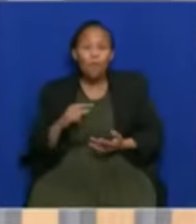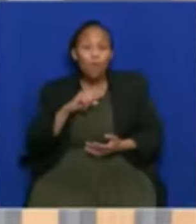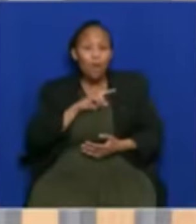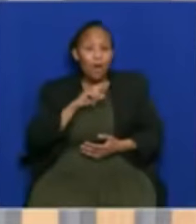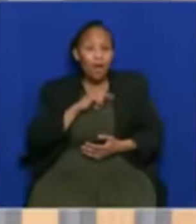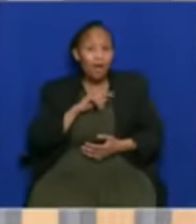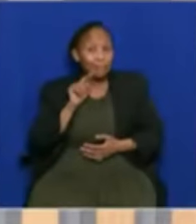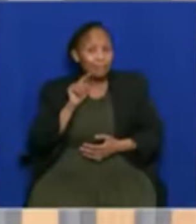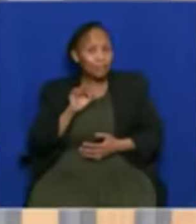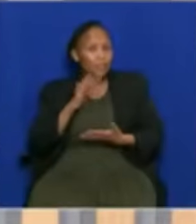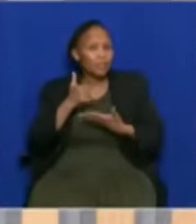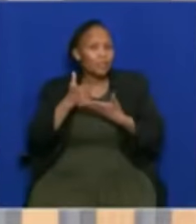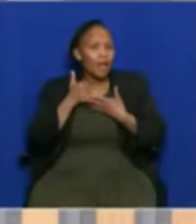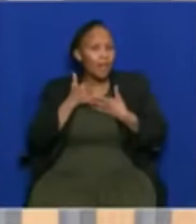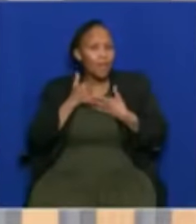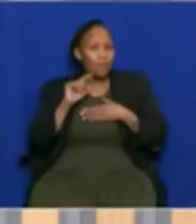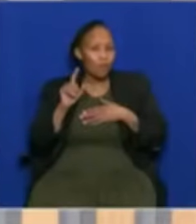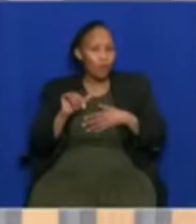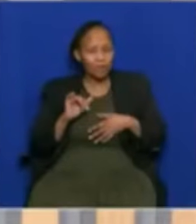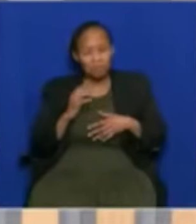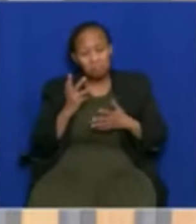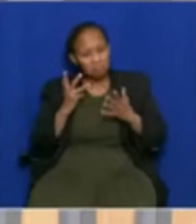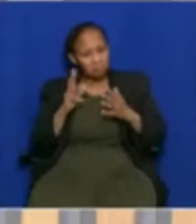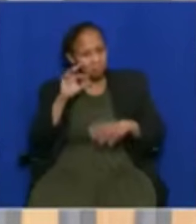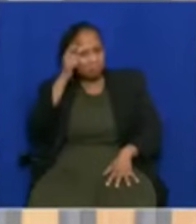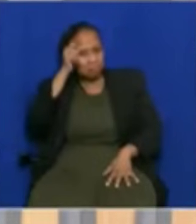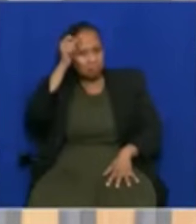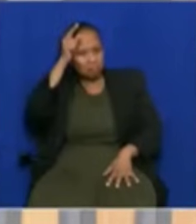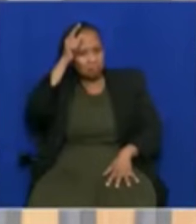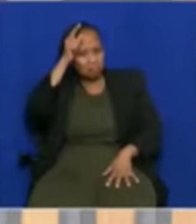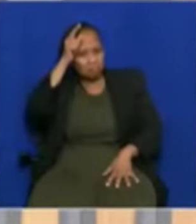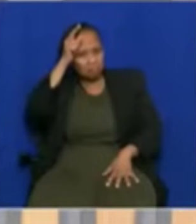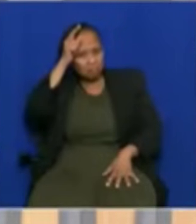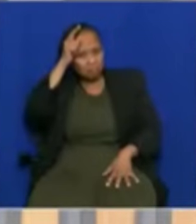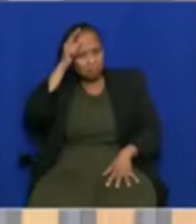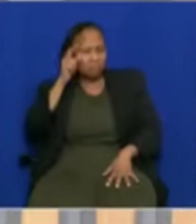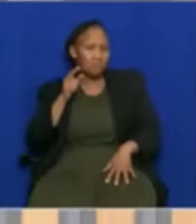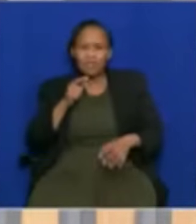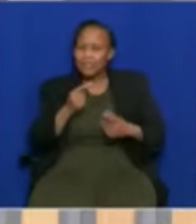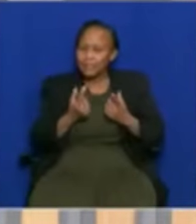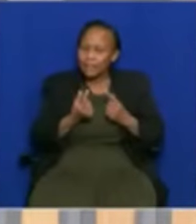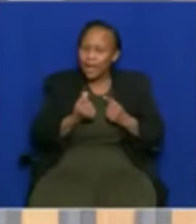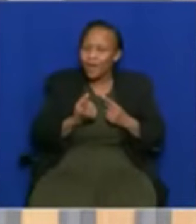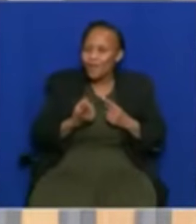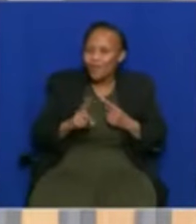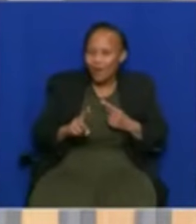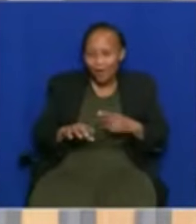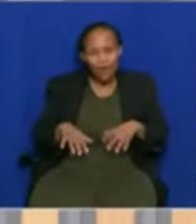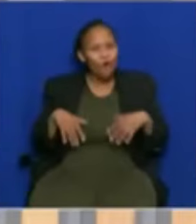what's being done, whether the issuance of the summonses